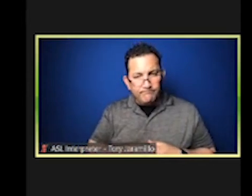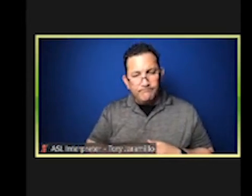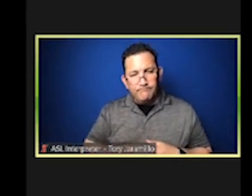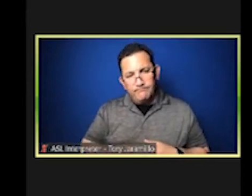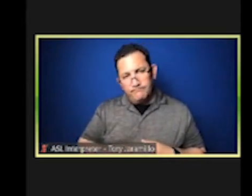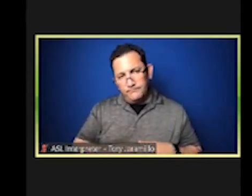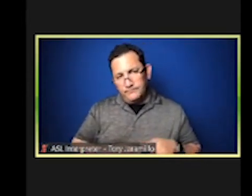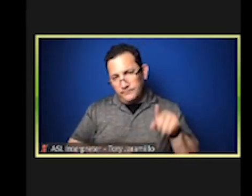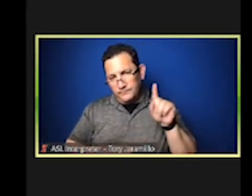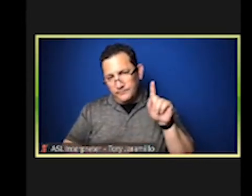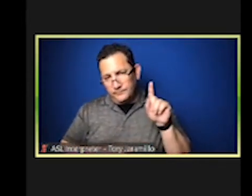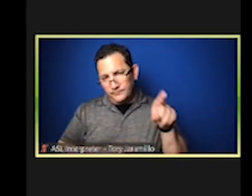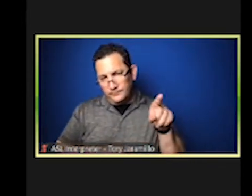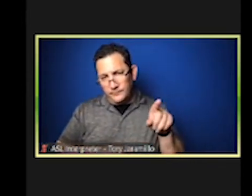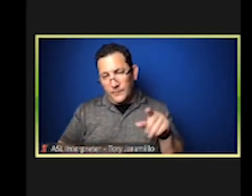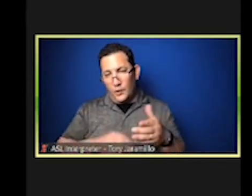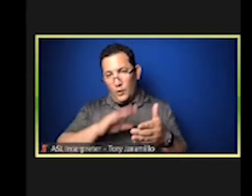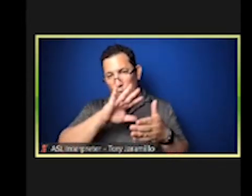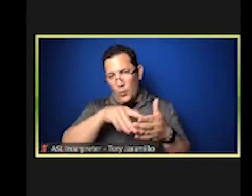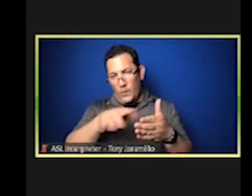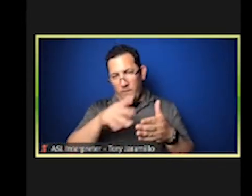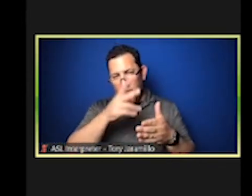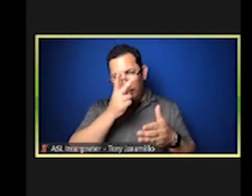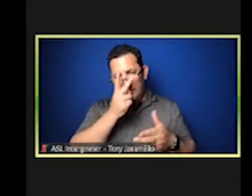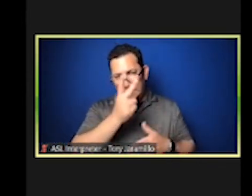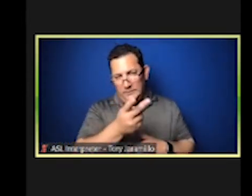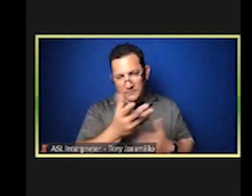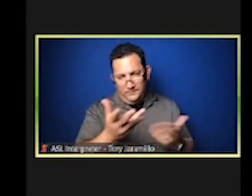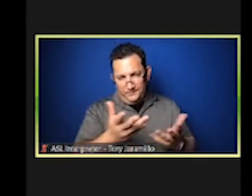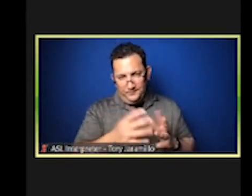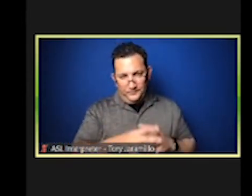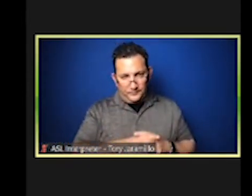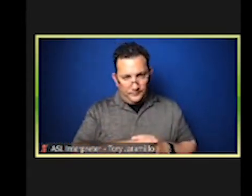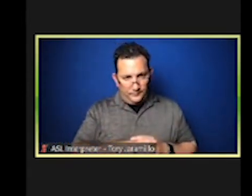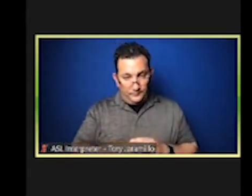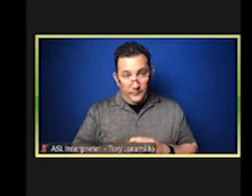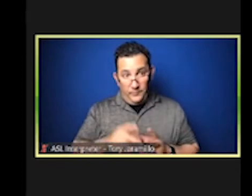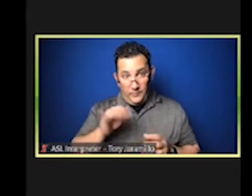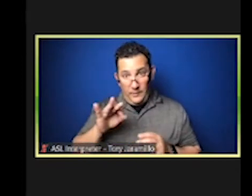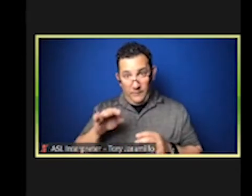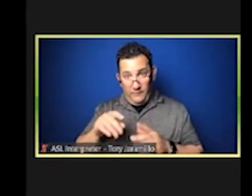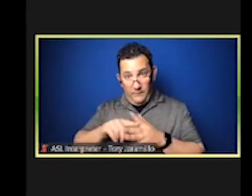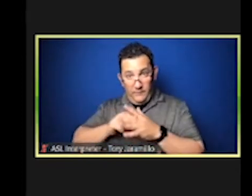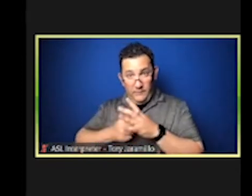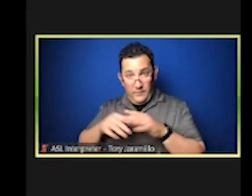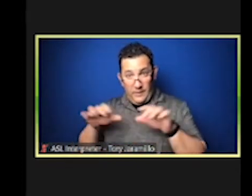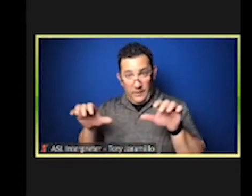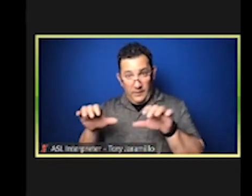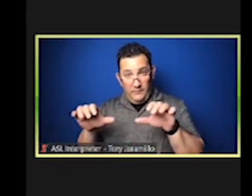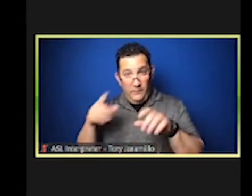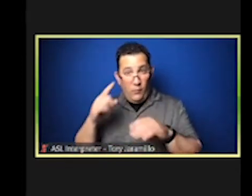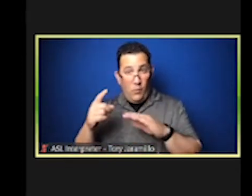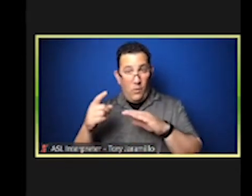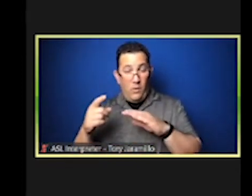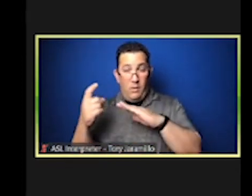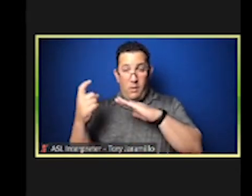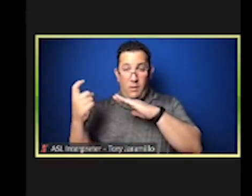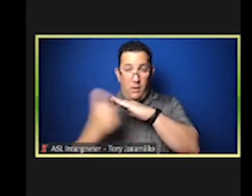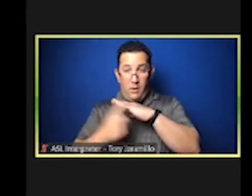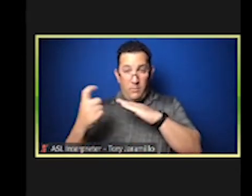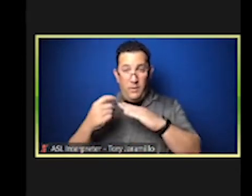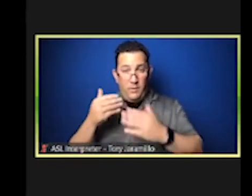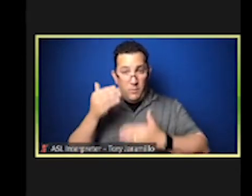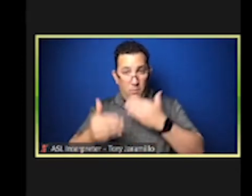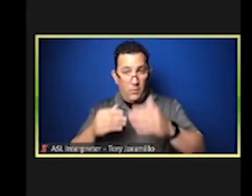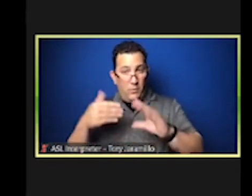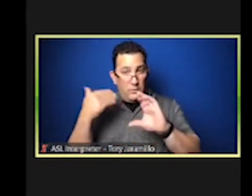So in this graph, we can see if you have been activated for automatic progress email to come to you,